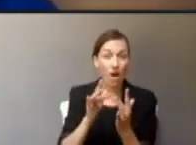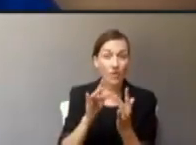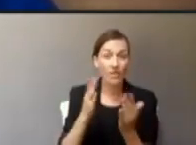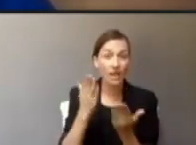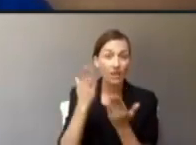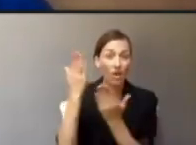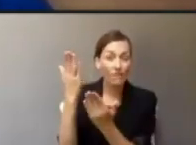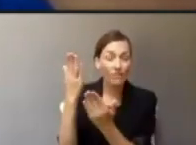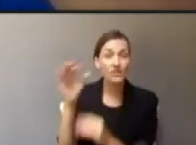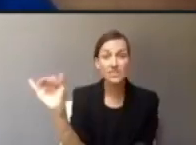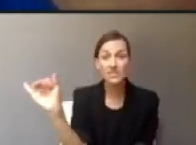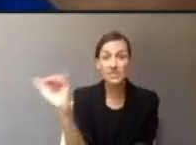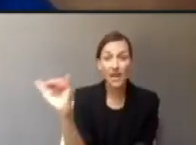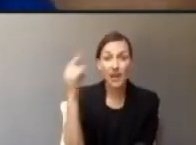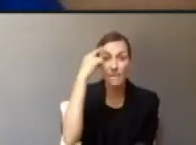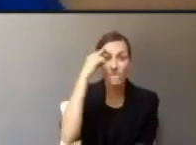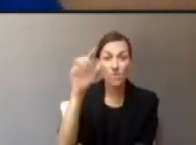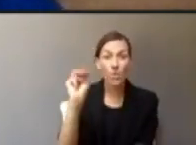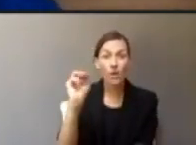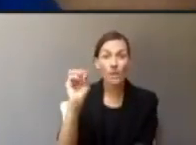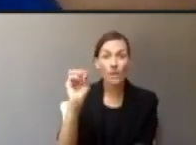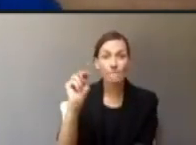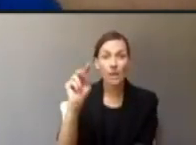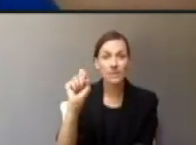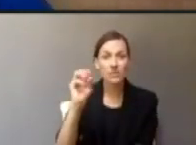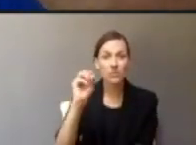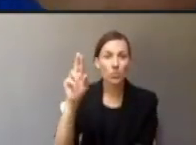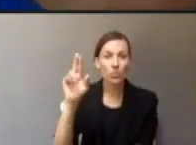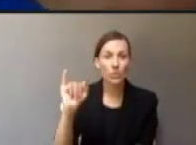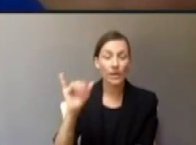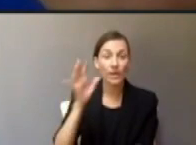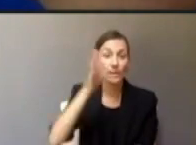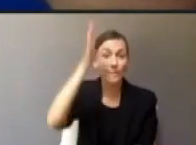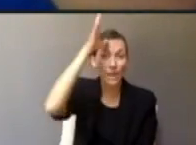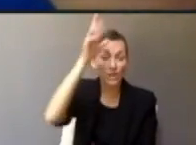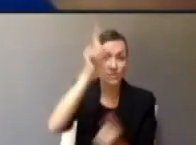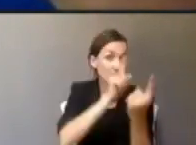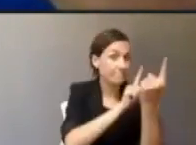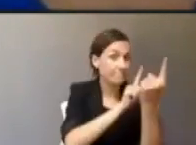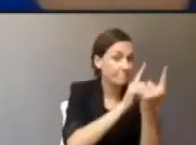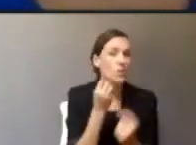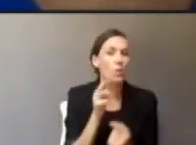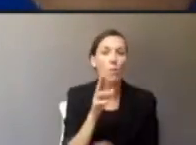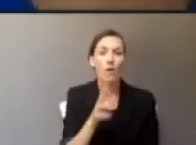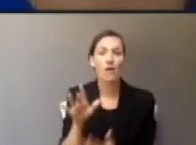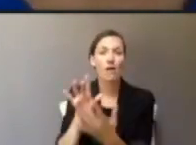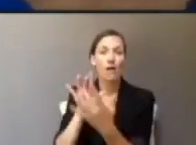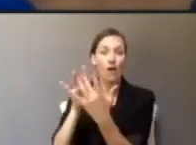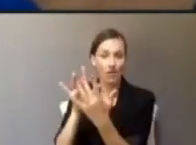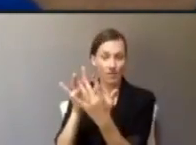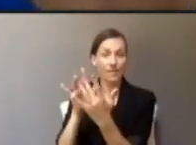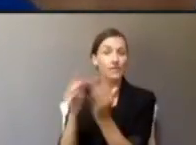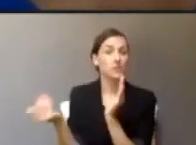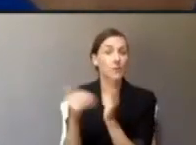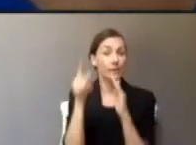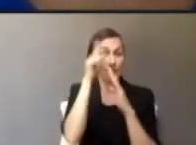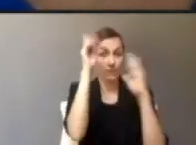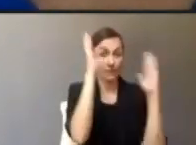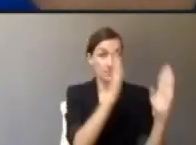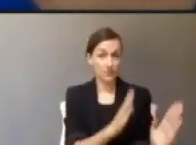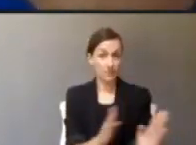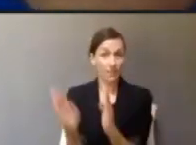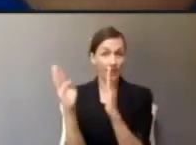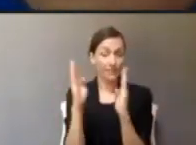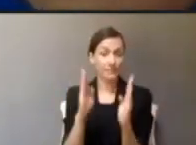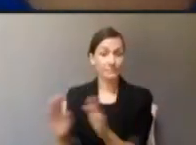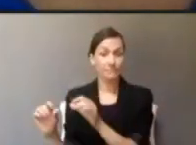the same thing for our Montessori parents, either face-to-face or online learning. So again, our plan continues to evolve in